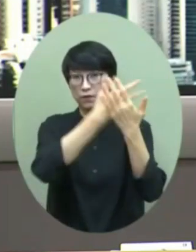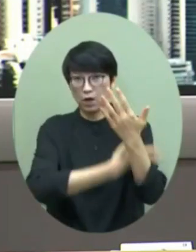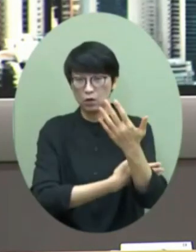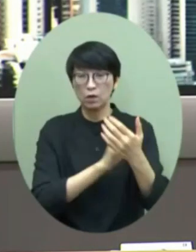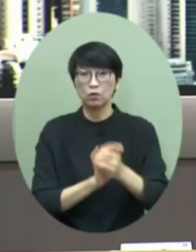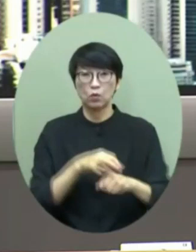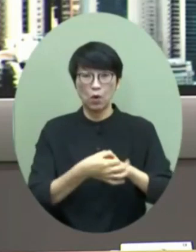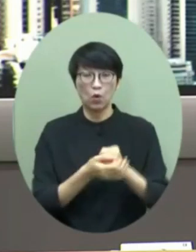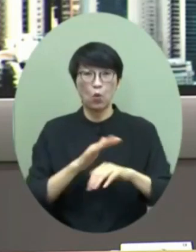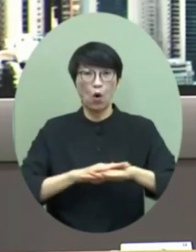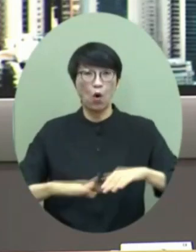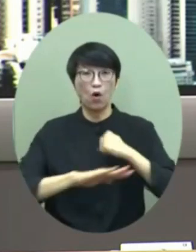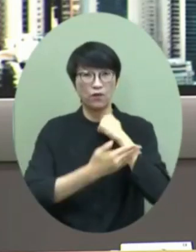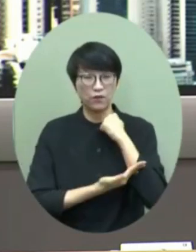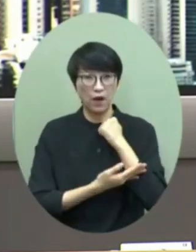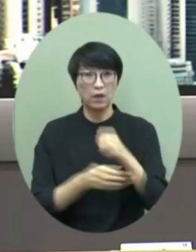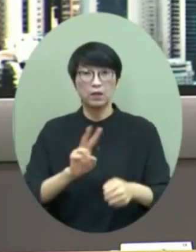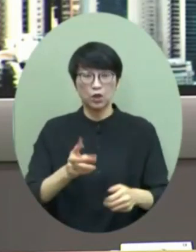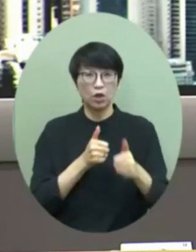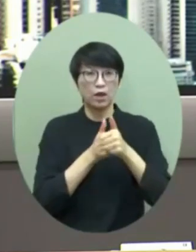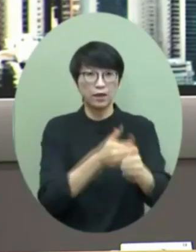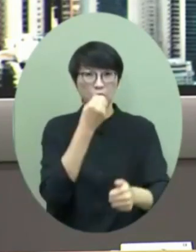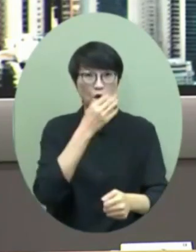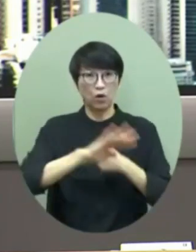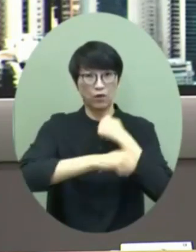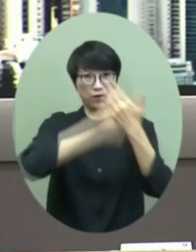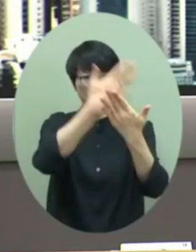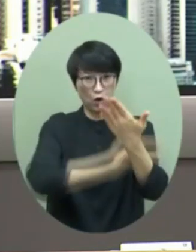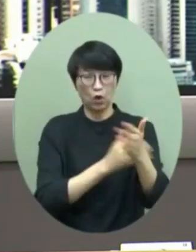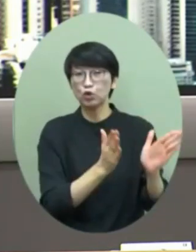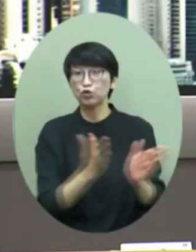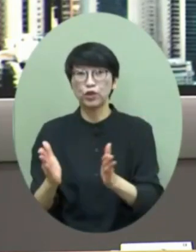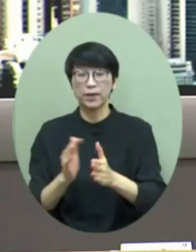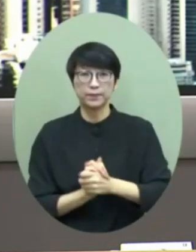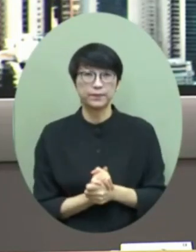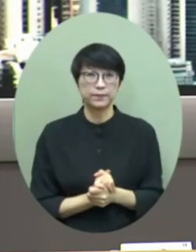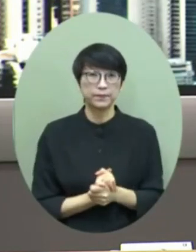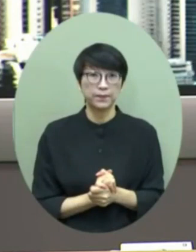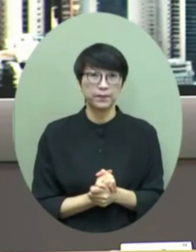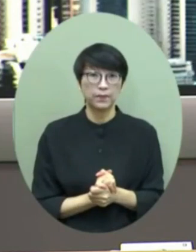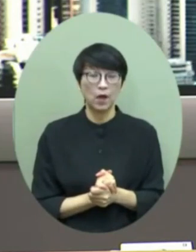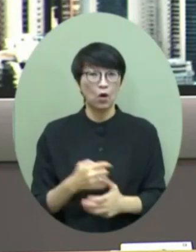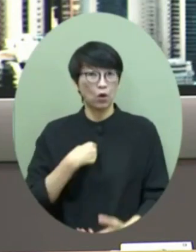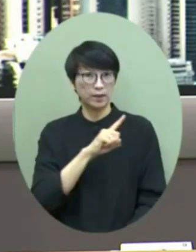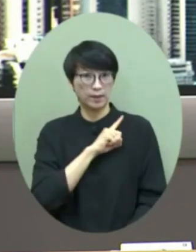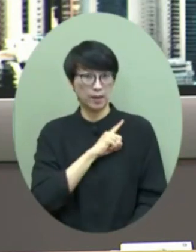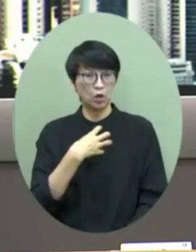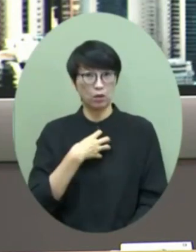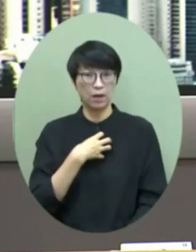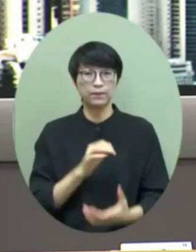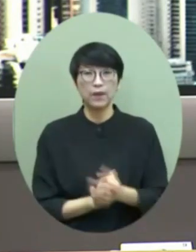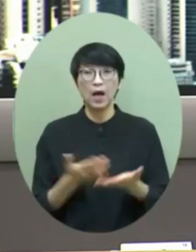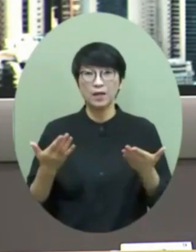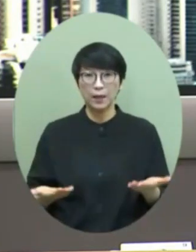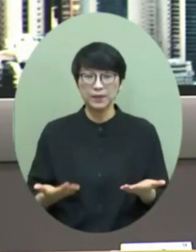Now, apart from this national security law, we'll also rely on the relevant local laws in